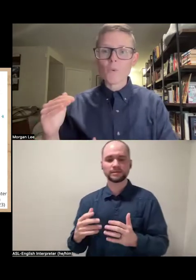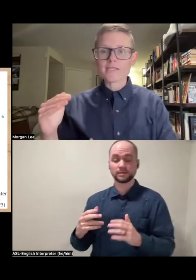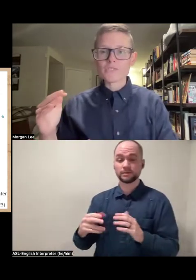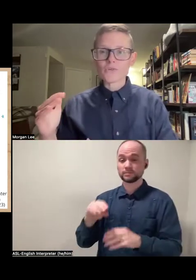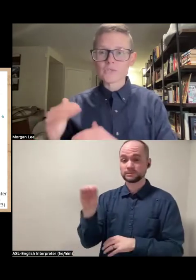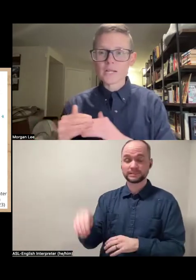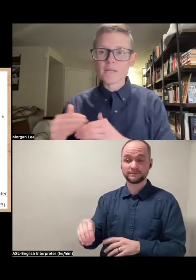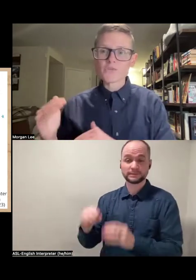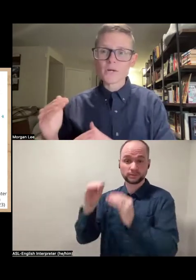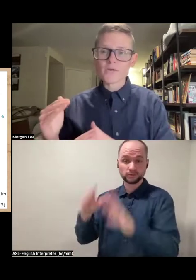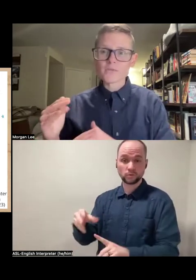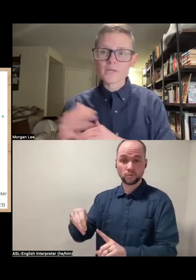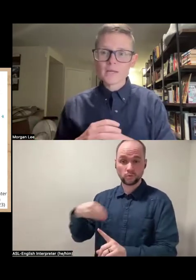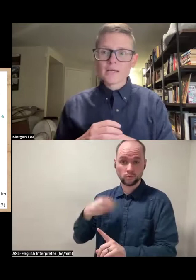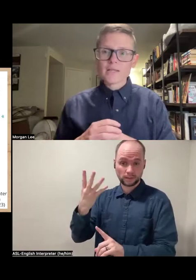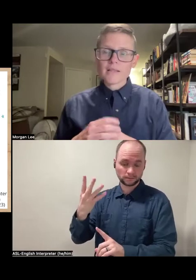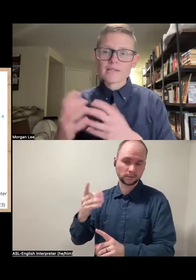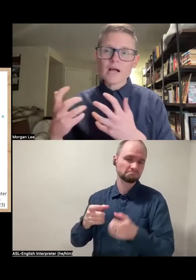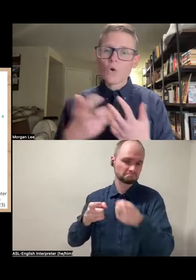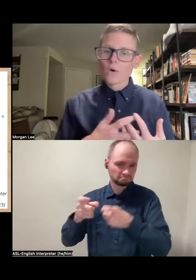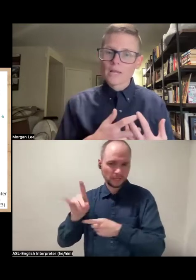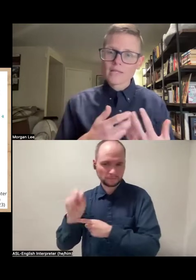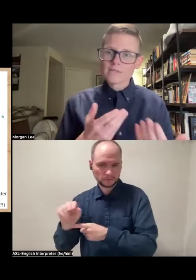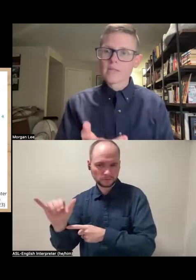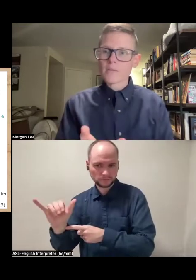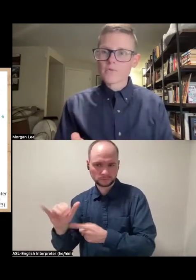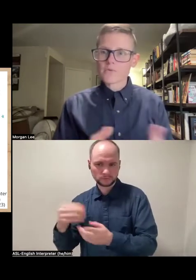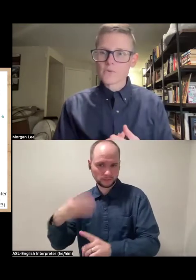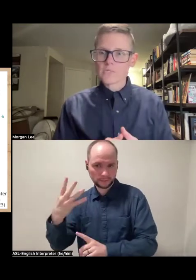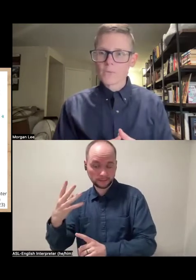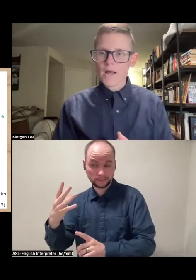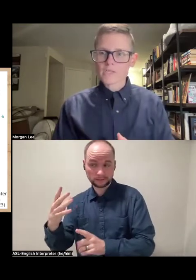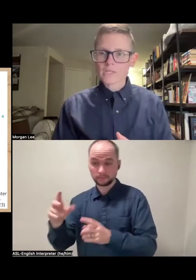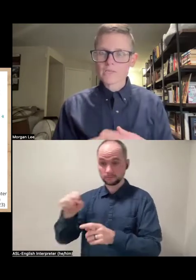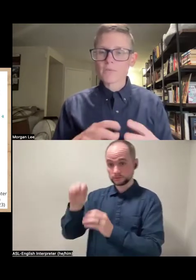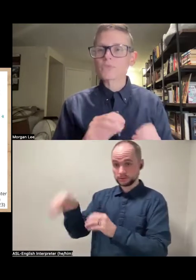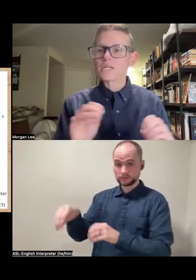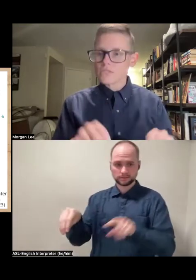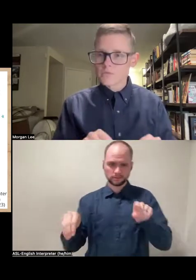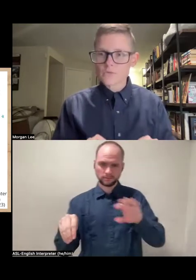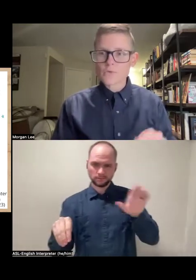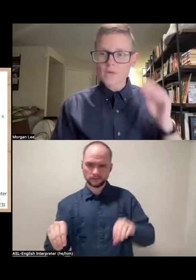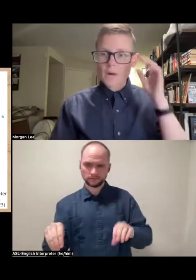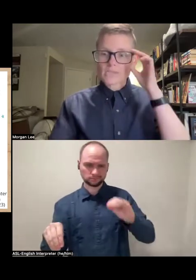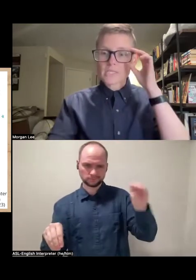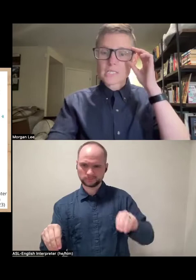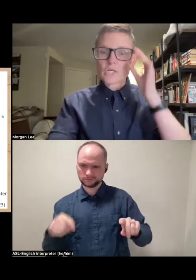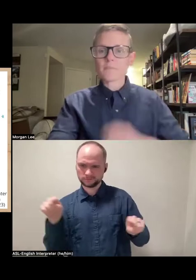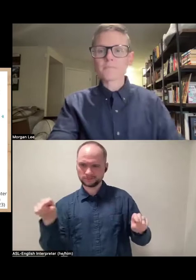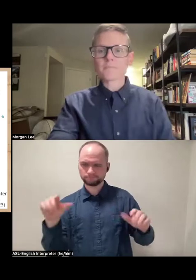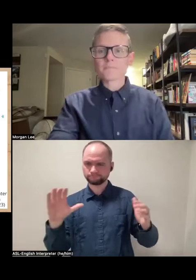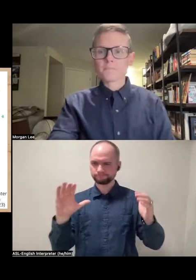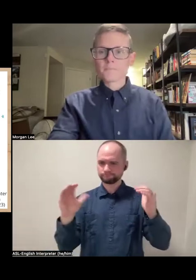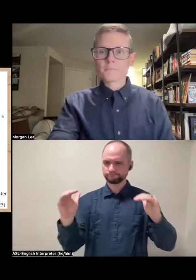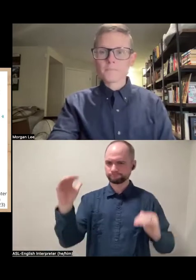of white teachers and administrators that does not correlate to the number of students that we're actually, the percentages of the students that we're actually